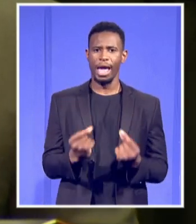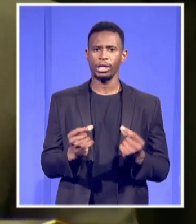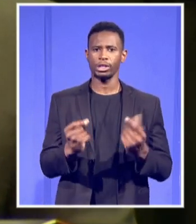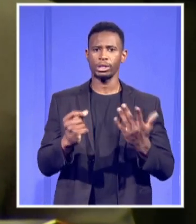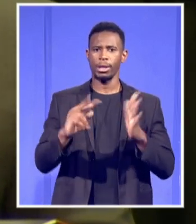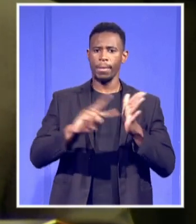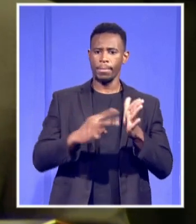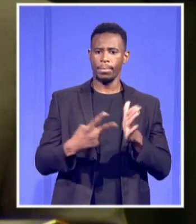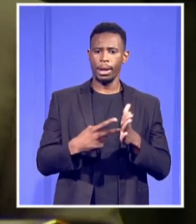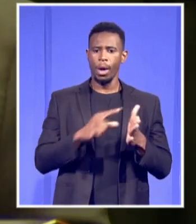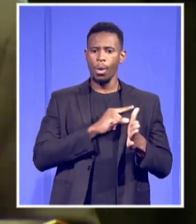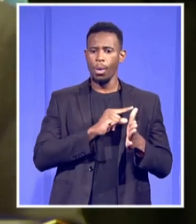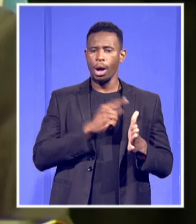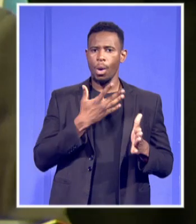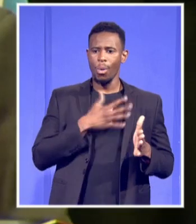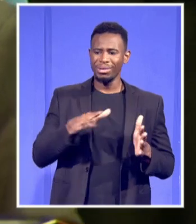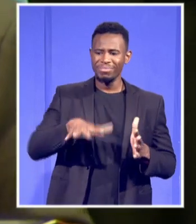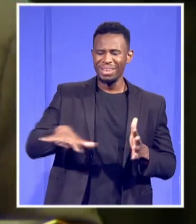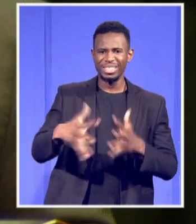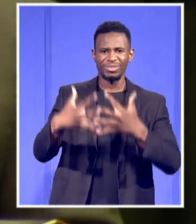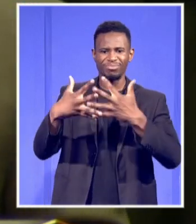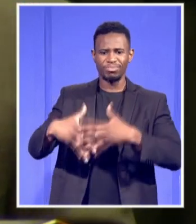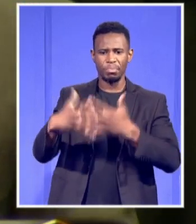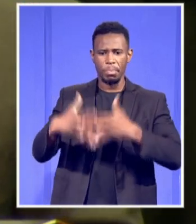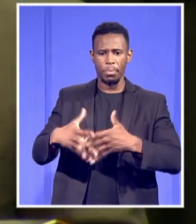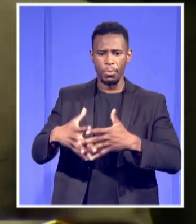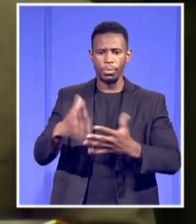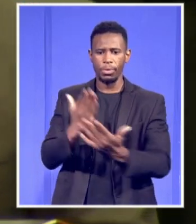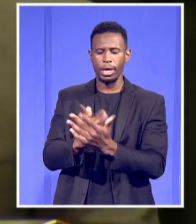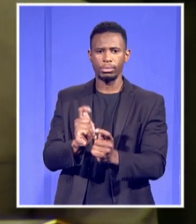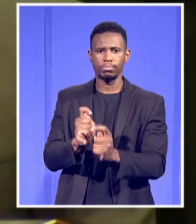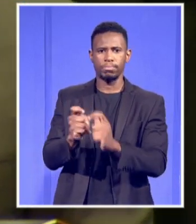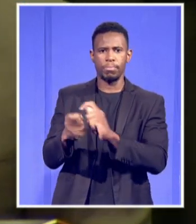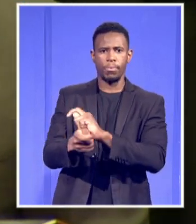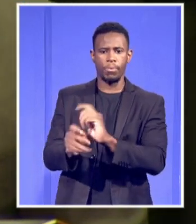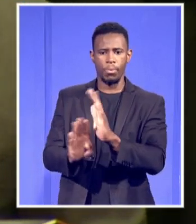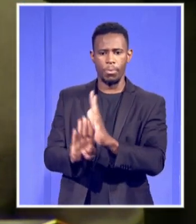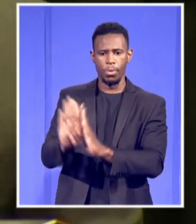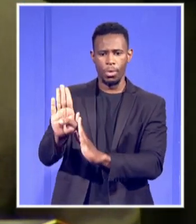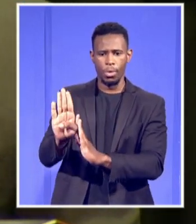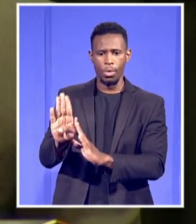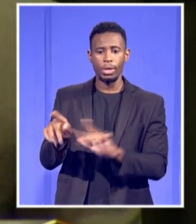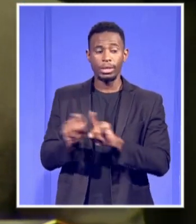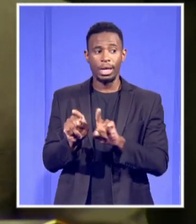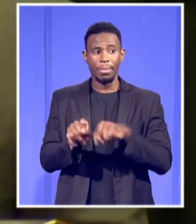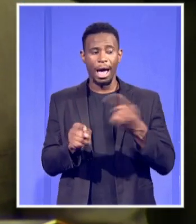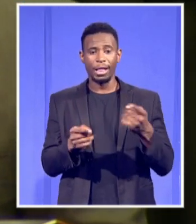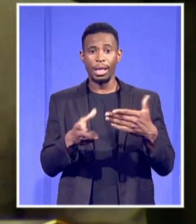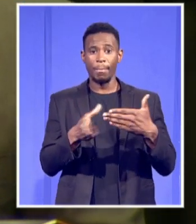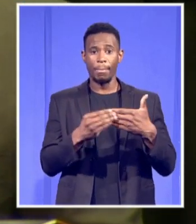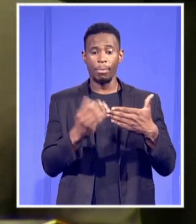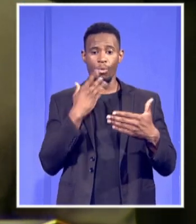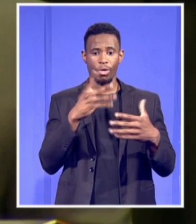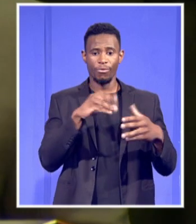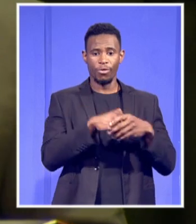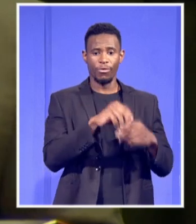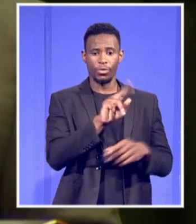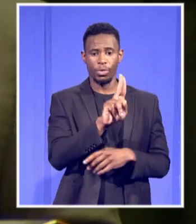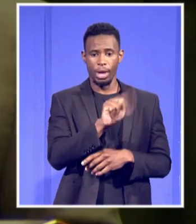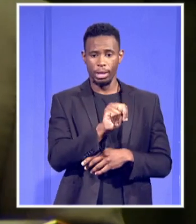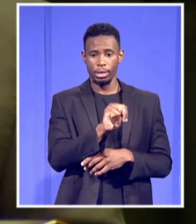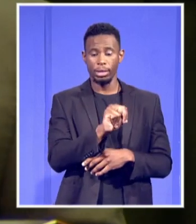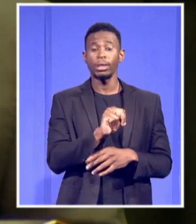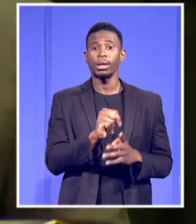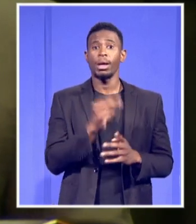informal settlements and slums. Like other member states of the United Nations, Ghana in